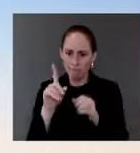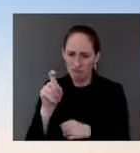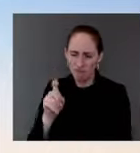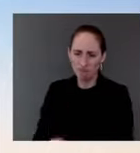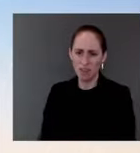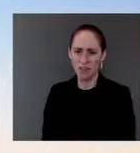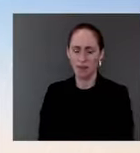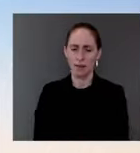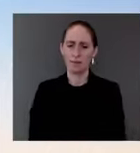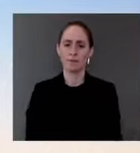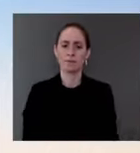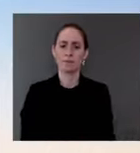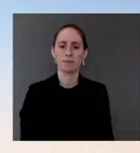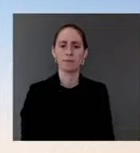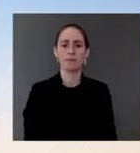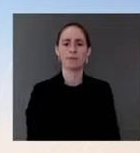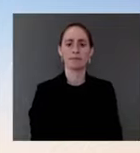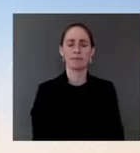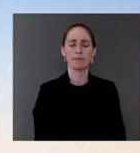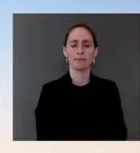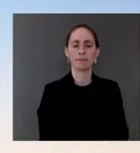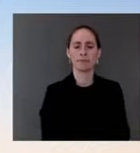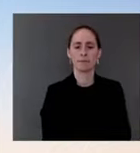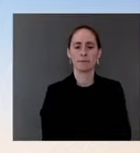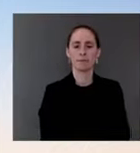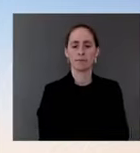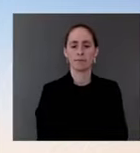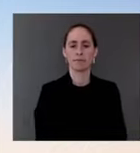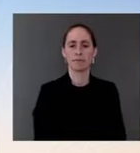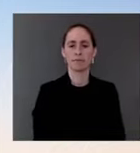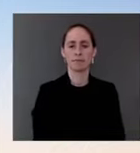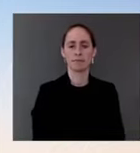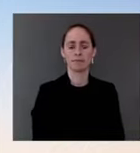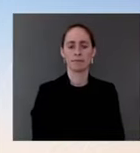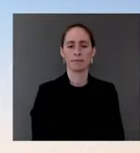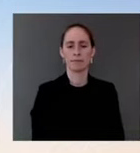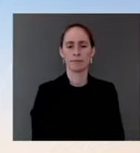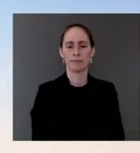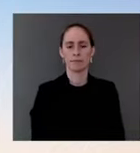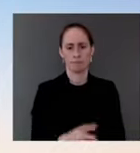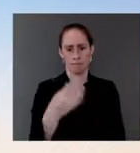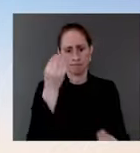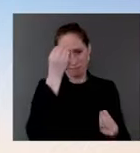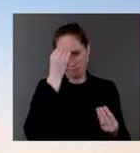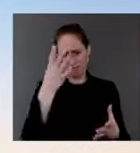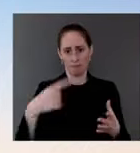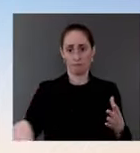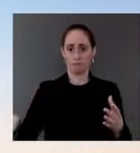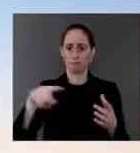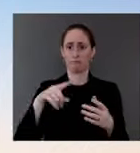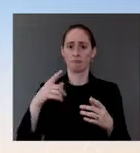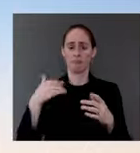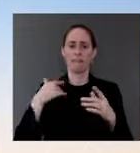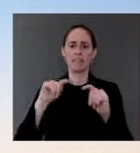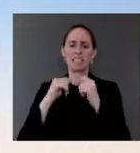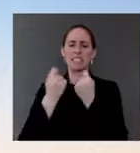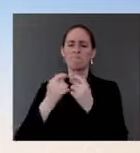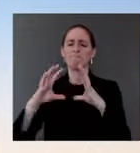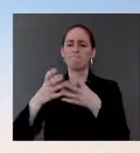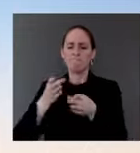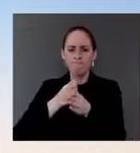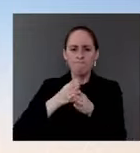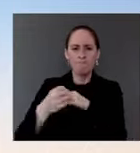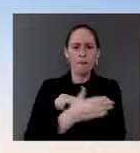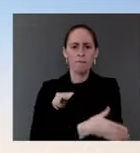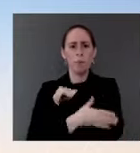team and officials around the country, around the world, and career officials that are around the world. But it should be that if there are qualified,